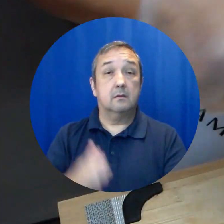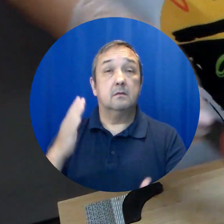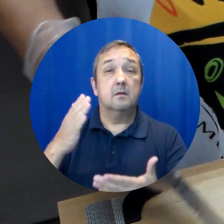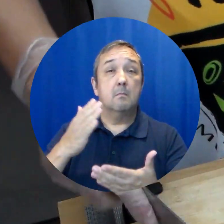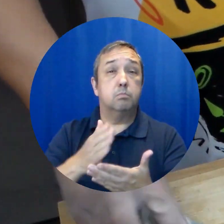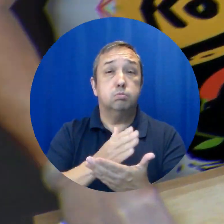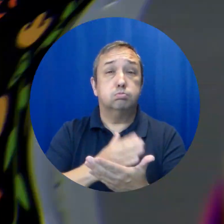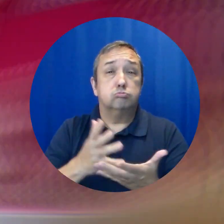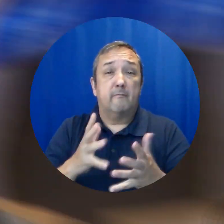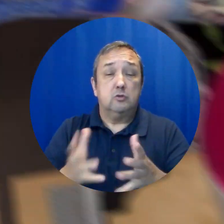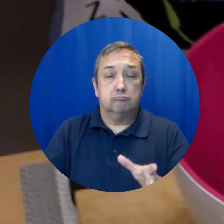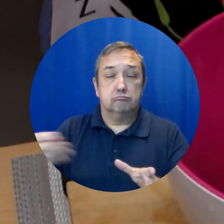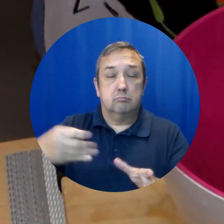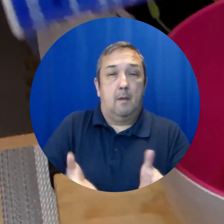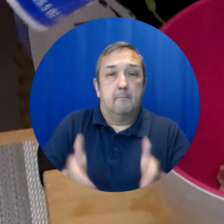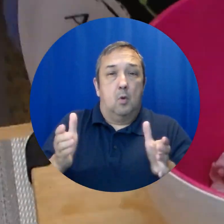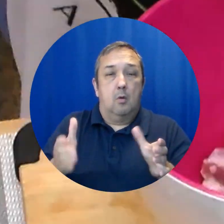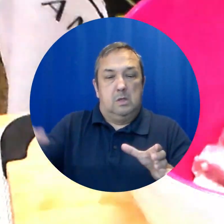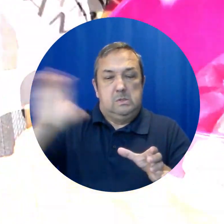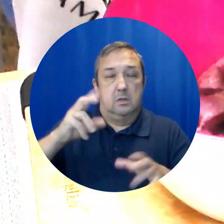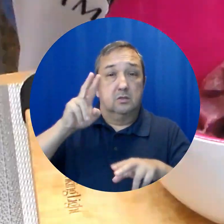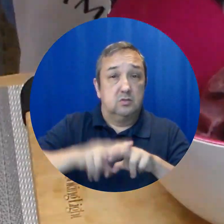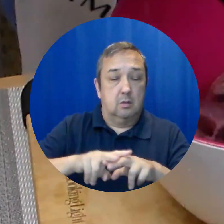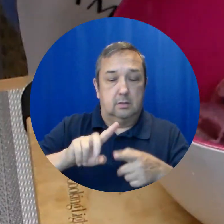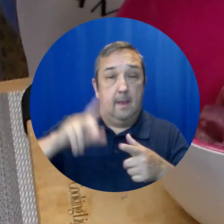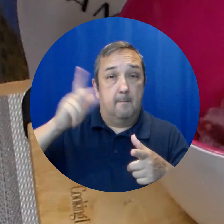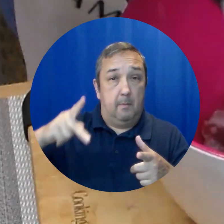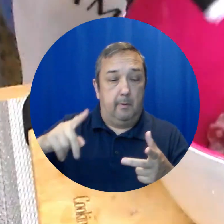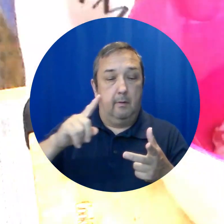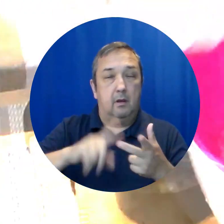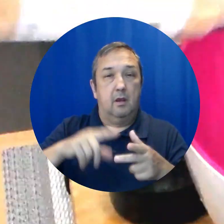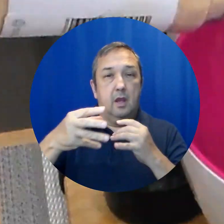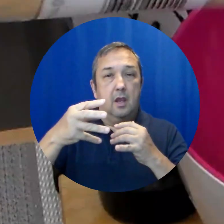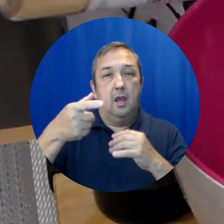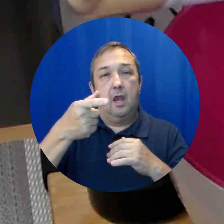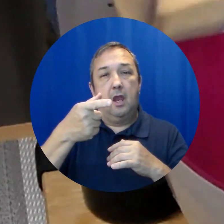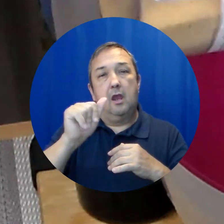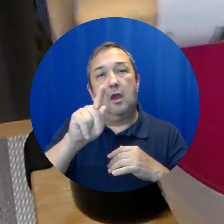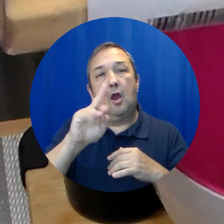Now once that's all cut up, you can put it in a bowl with a liberal amount of salt, black pepper, and garlic powder.